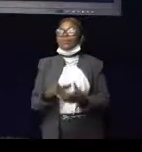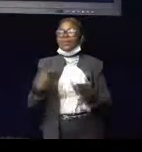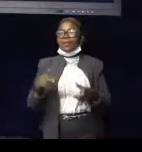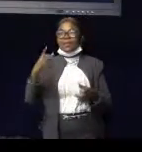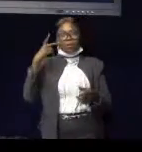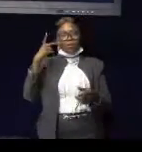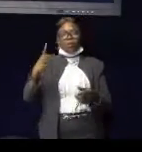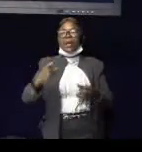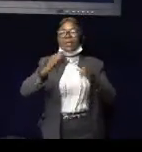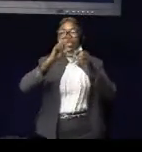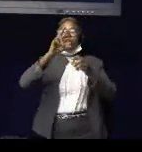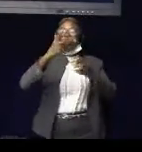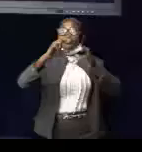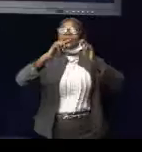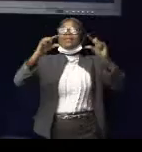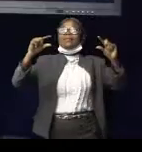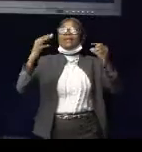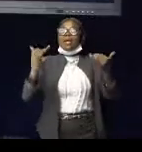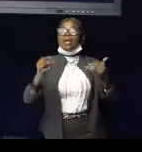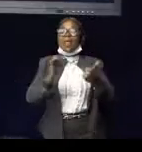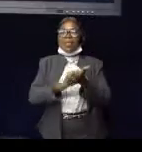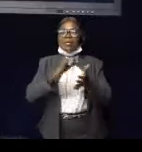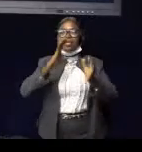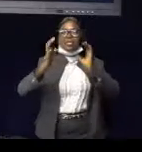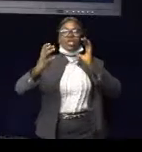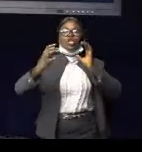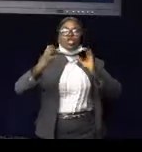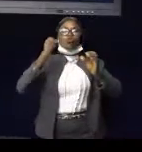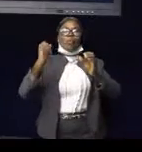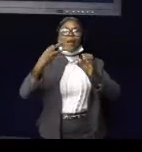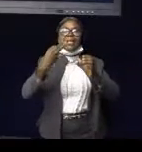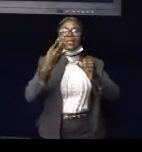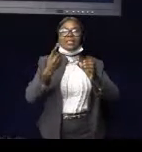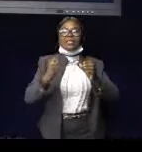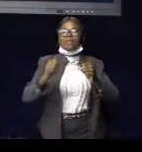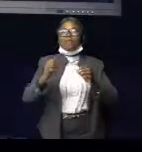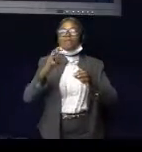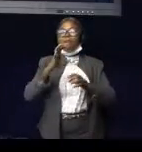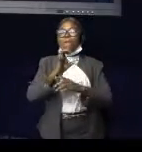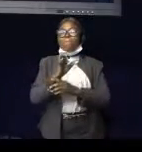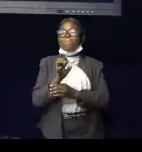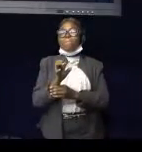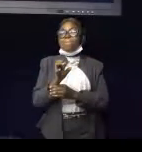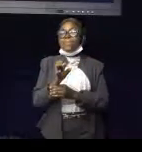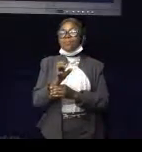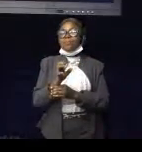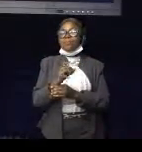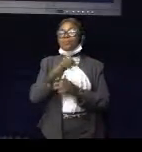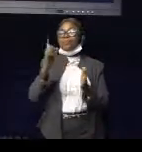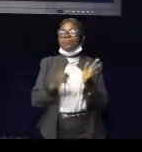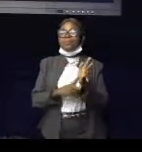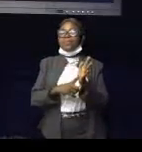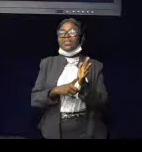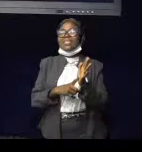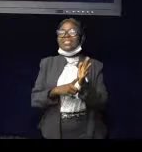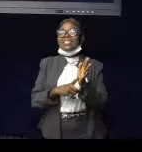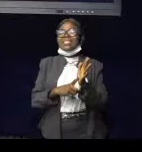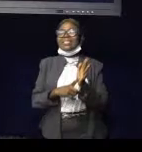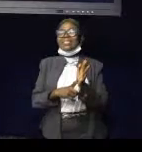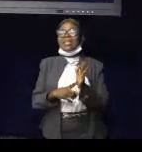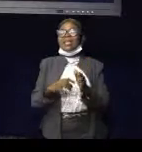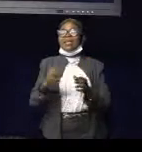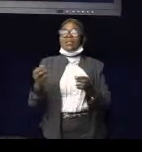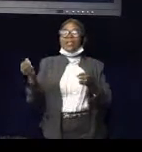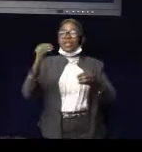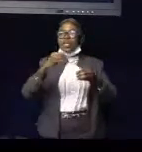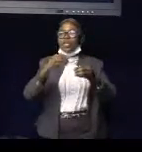Let's look at the third degree now. That is the superlative form. The superlative form. This involves comparing more